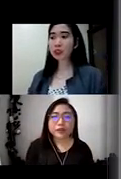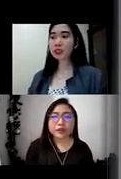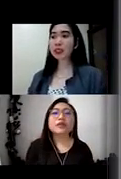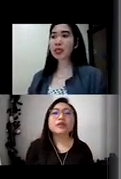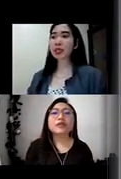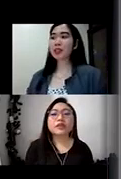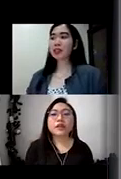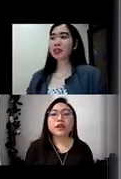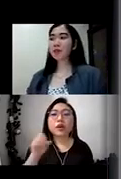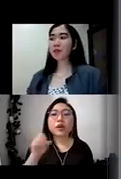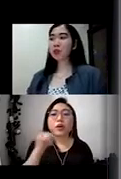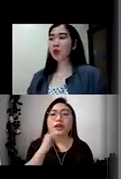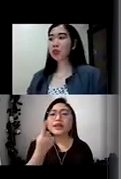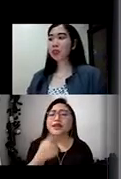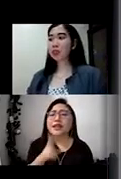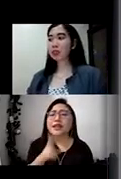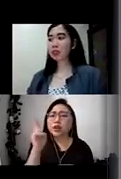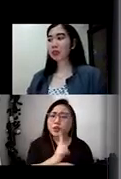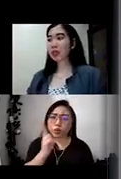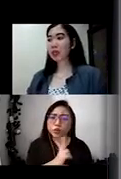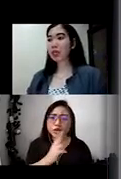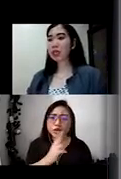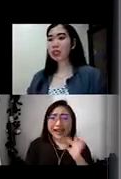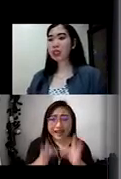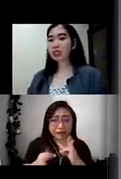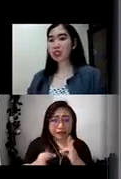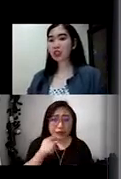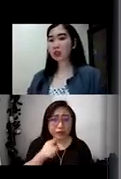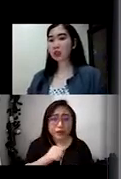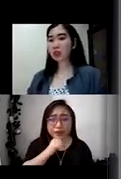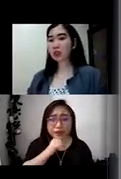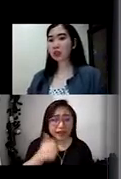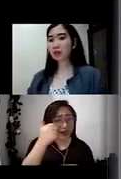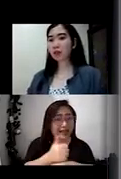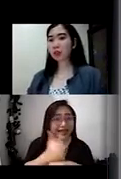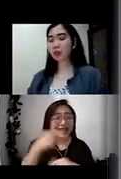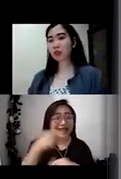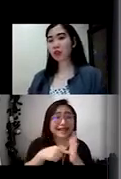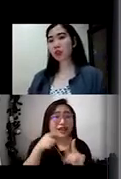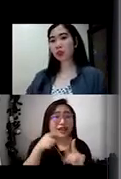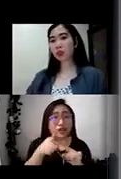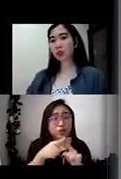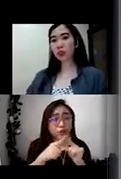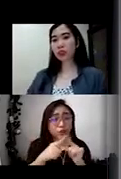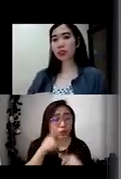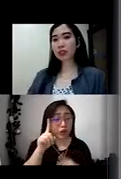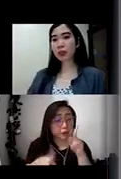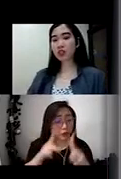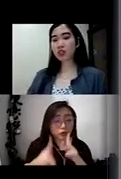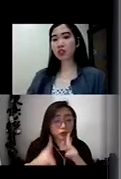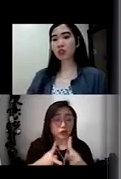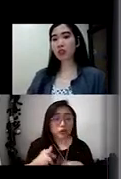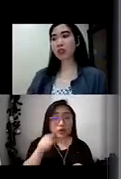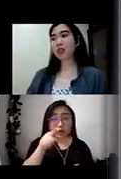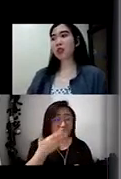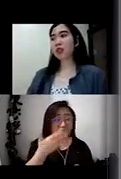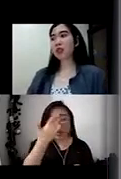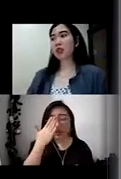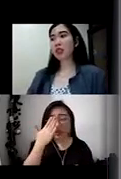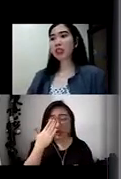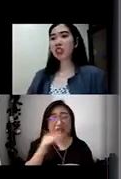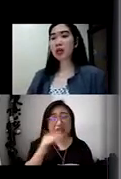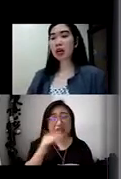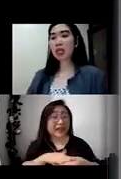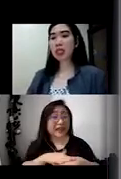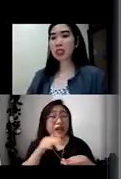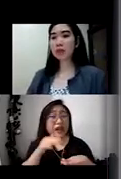use niya? If you are not assigning this to a certain person or you did not mention her, hindi